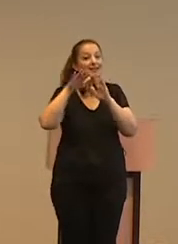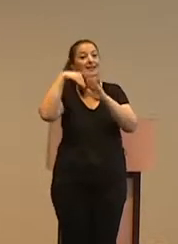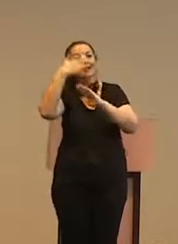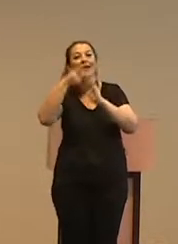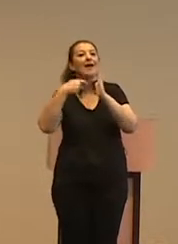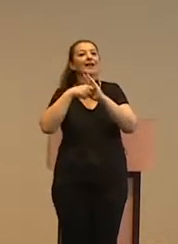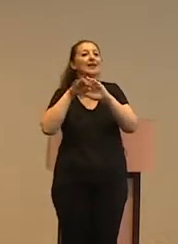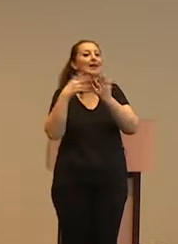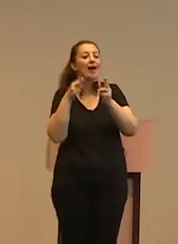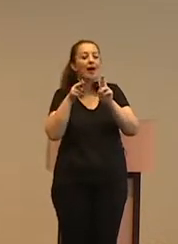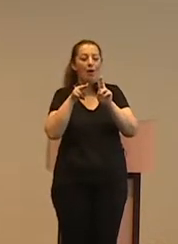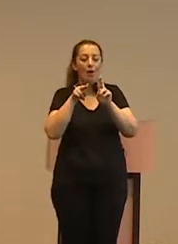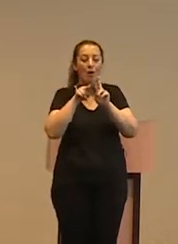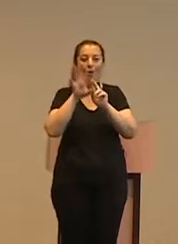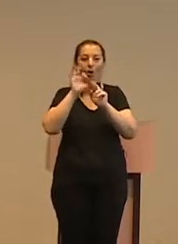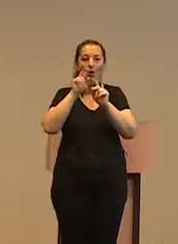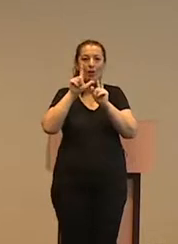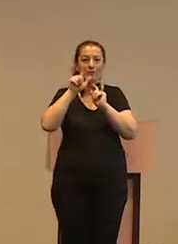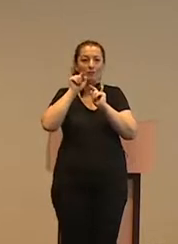have communitas